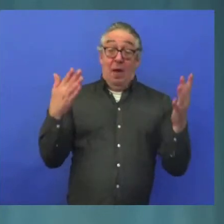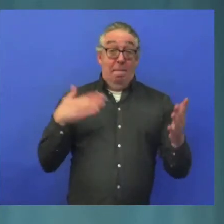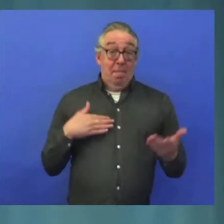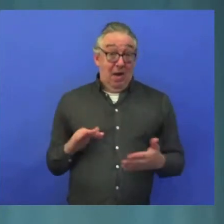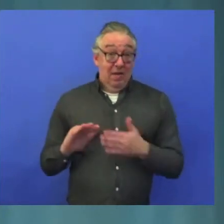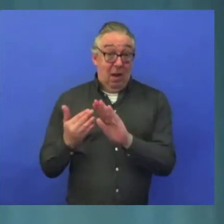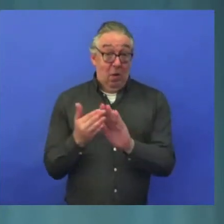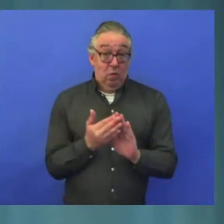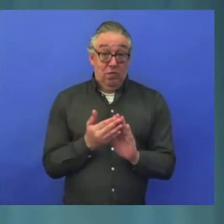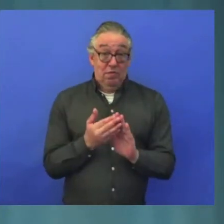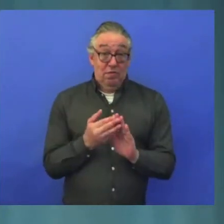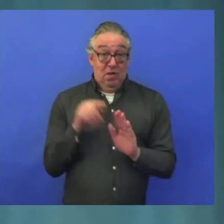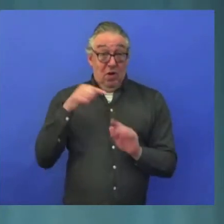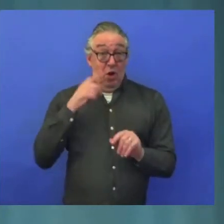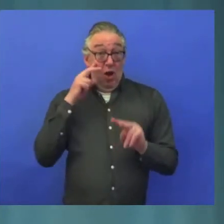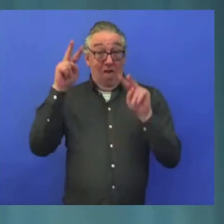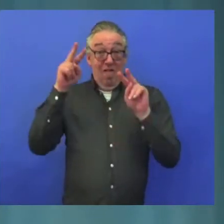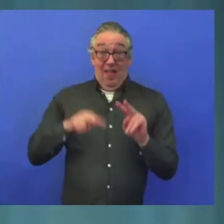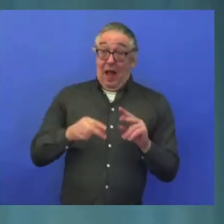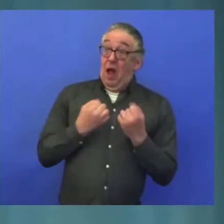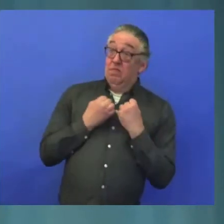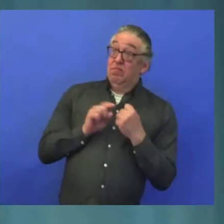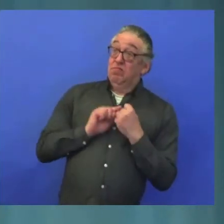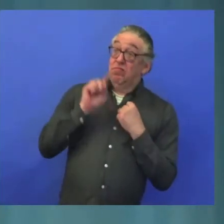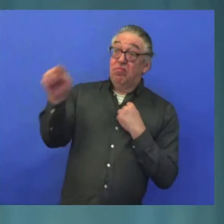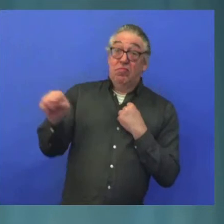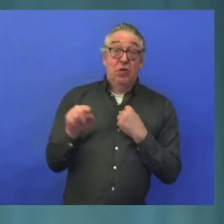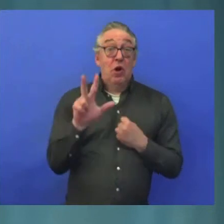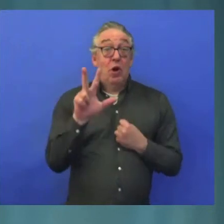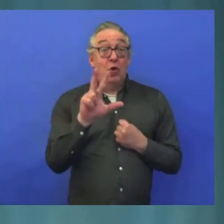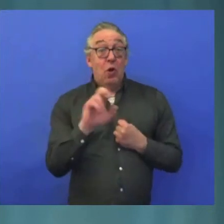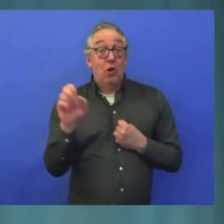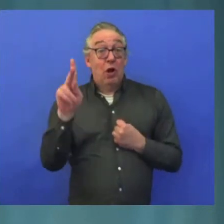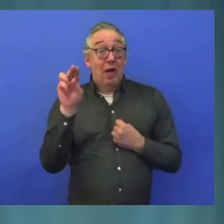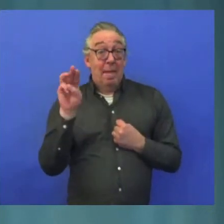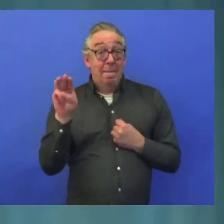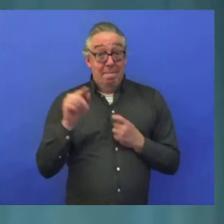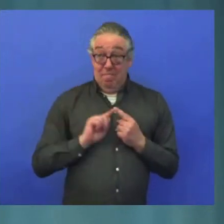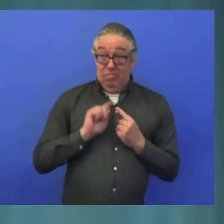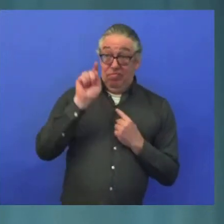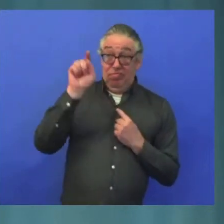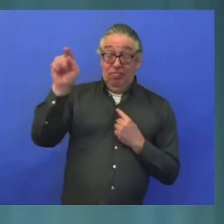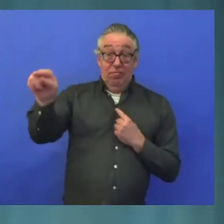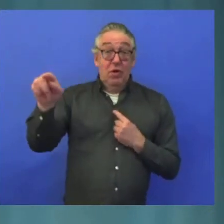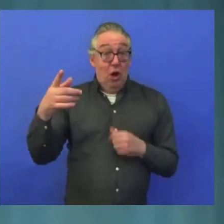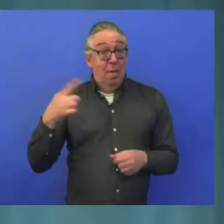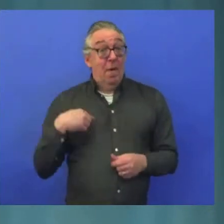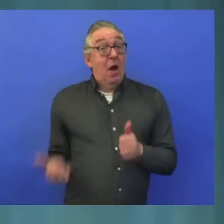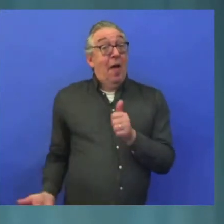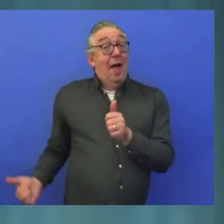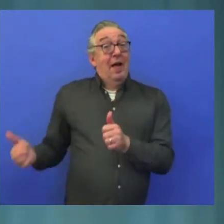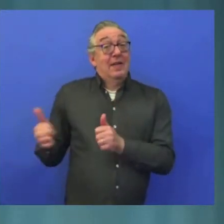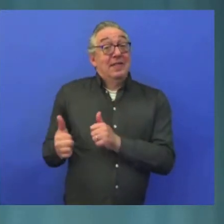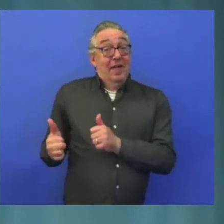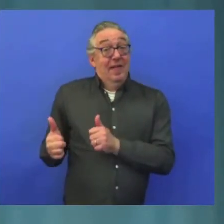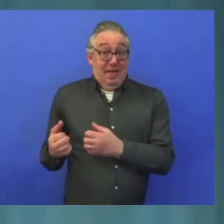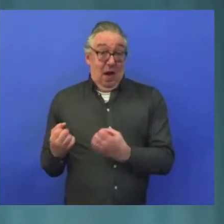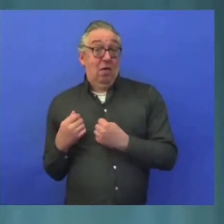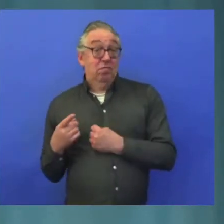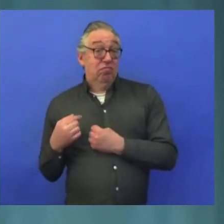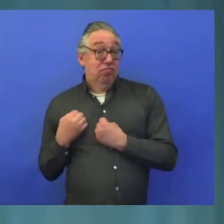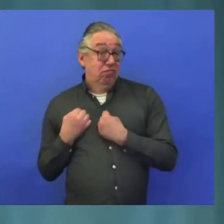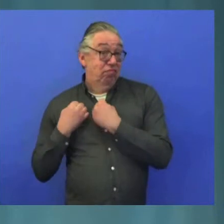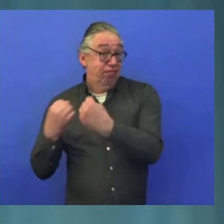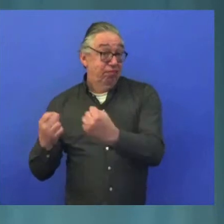from here, and my assistant is driving my car to the job, and the